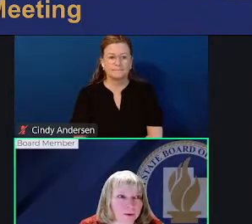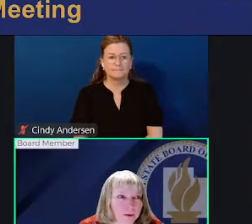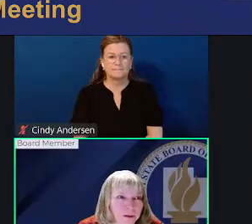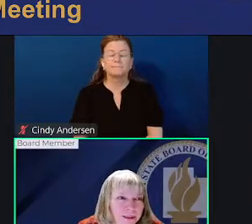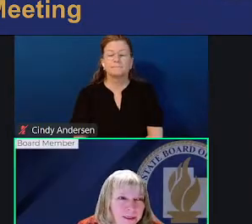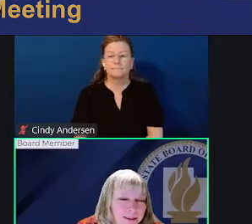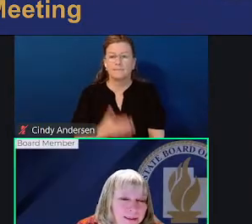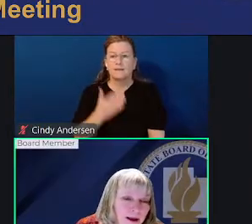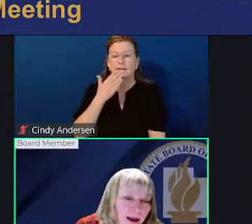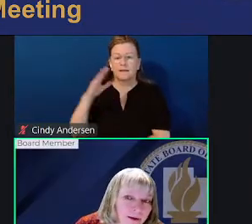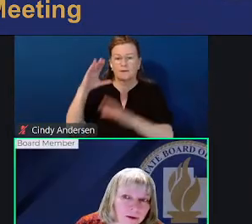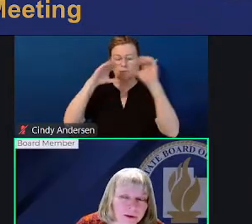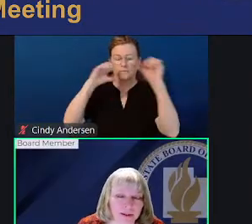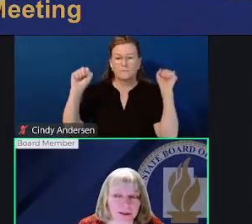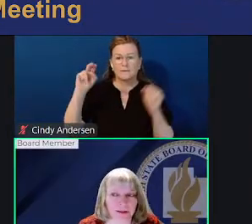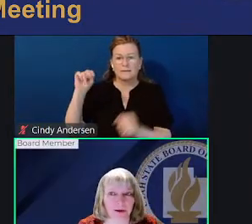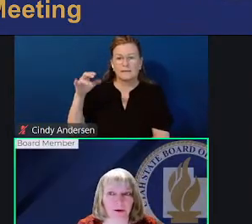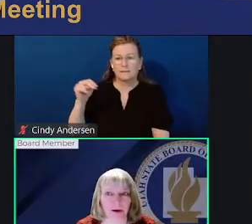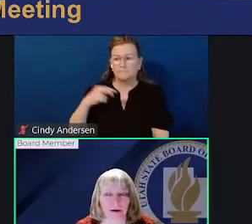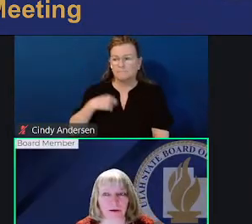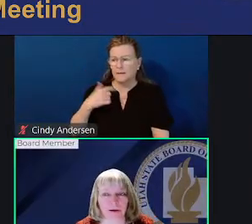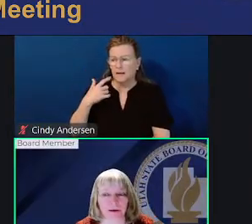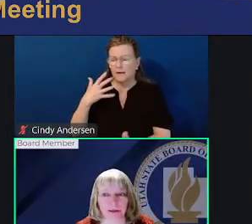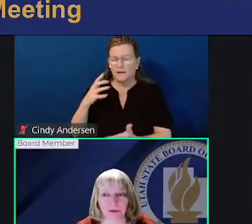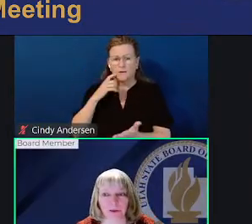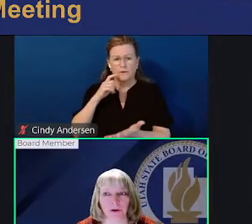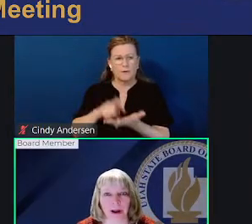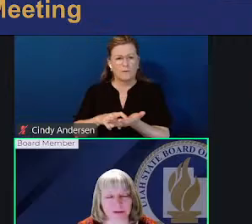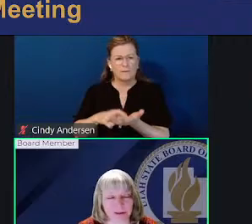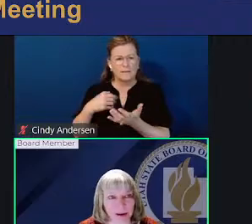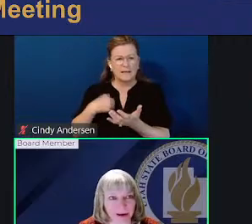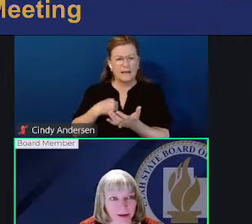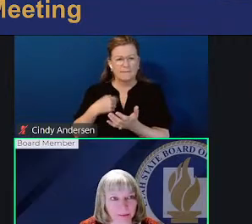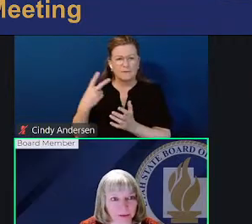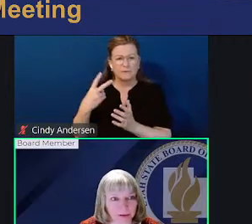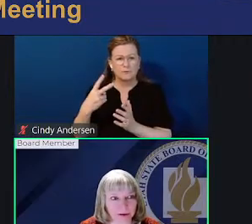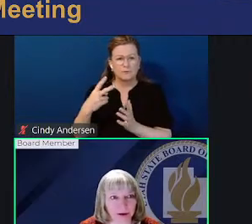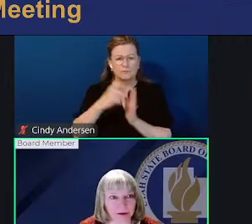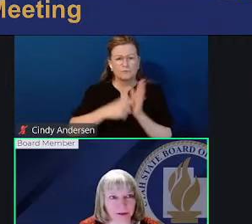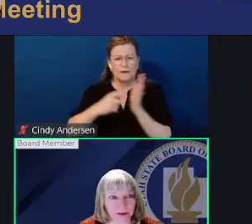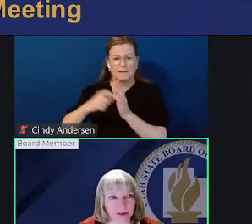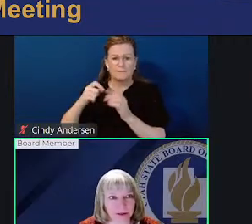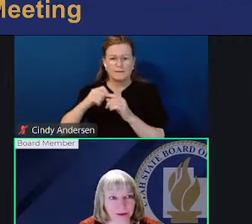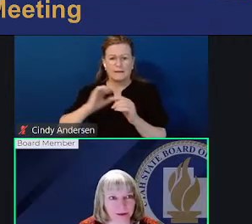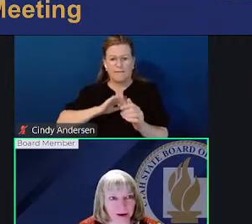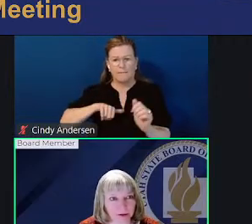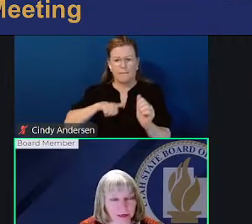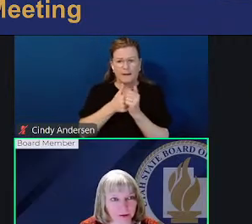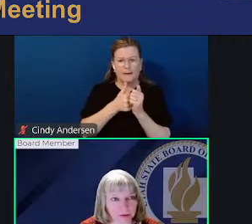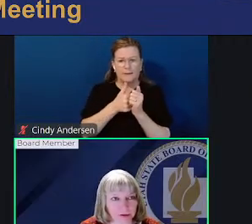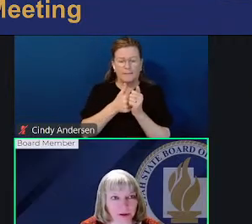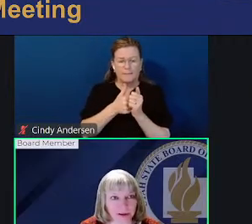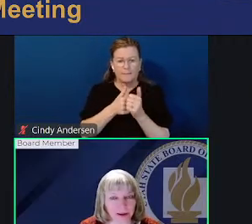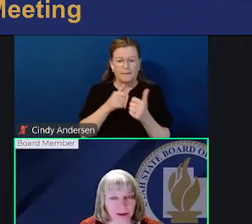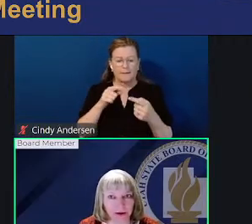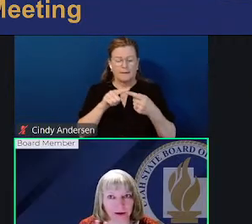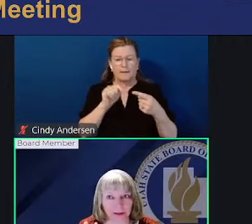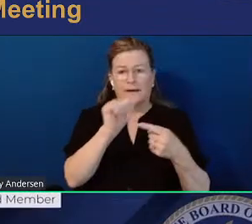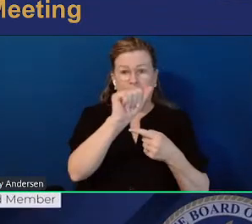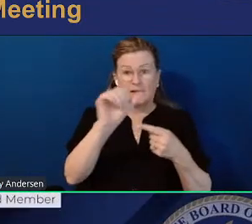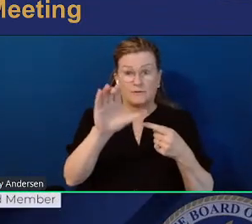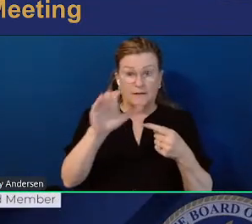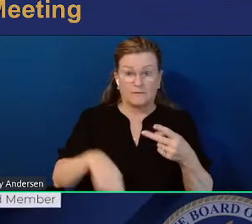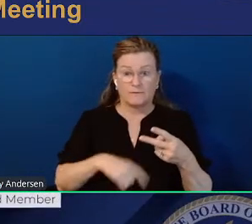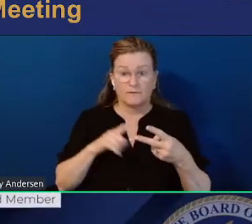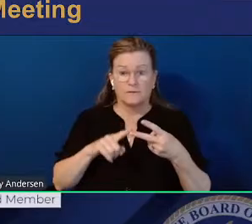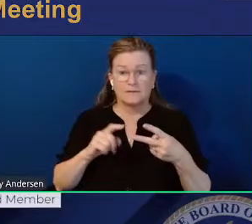Thank you, Superintendent Nielsen. I'm noticing that there is two drafts in the backup. There is the advisory council, and then there is